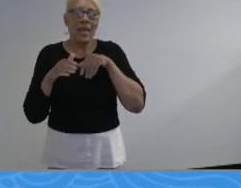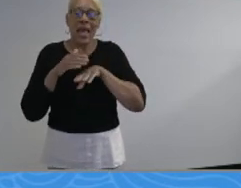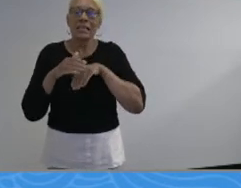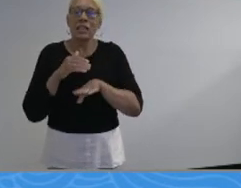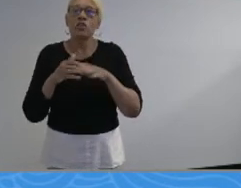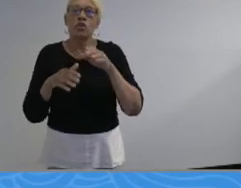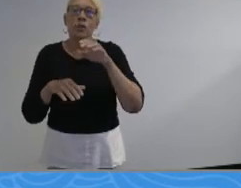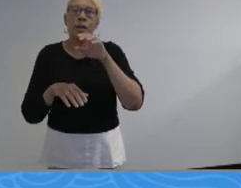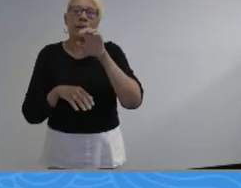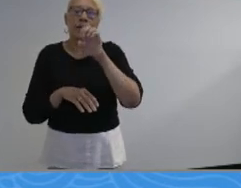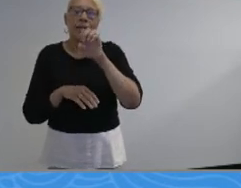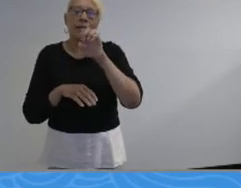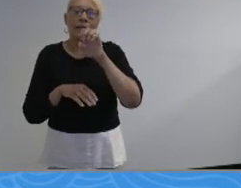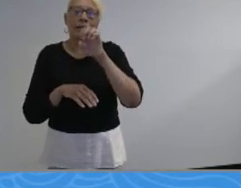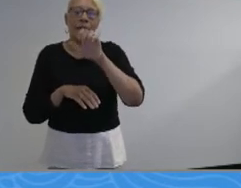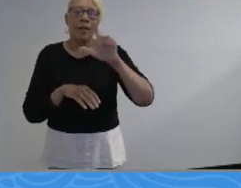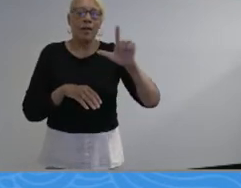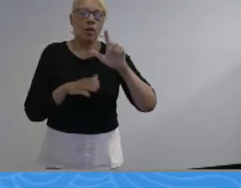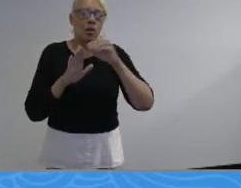Bienvenida, Maria.